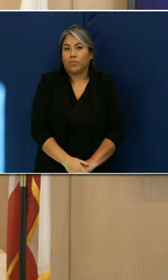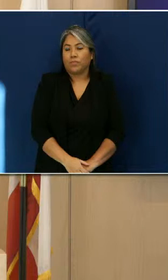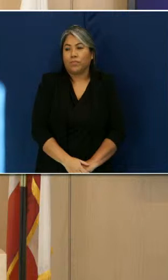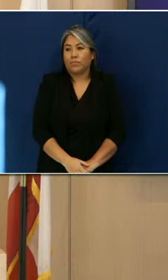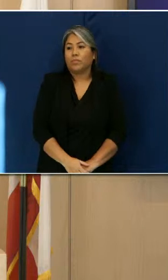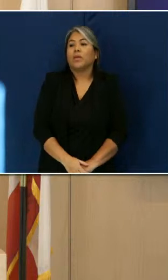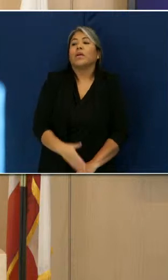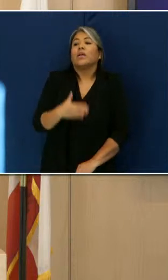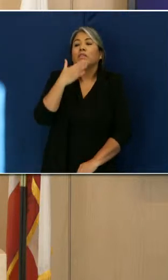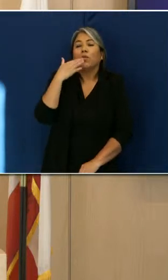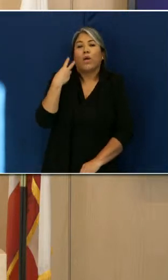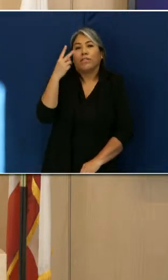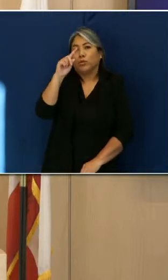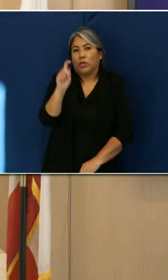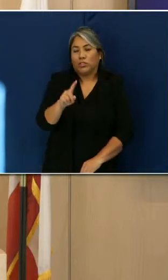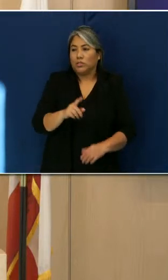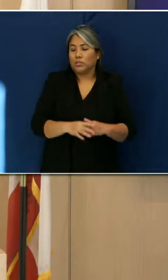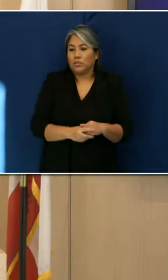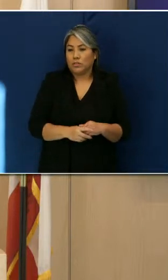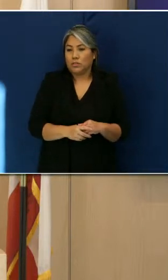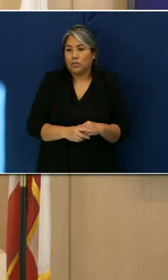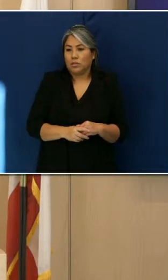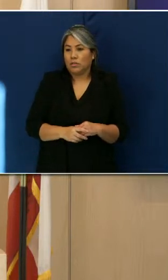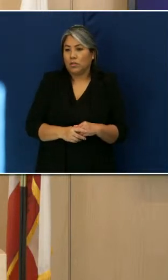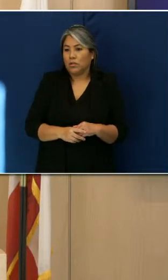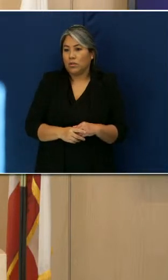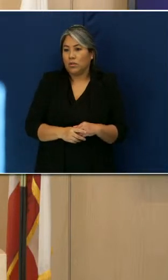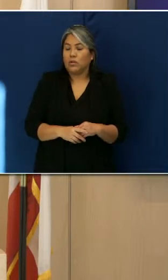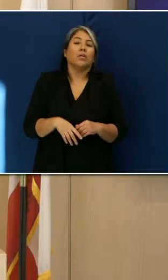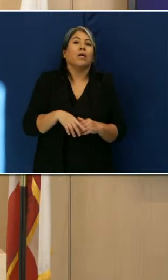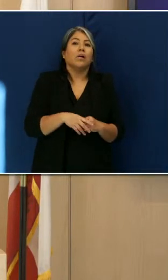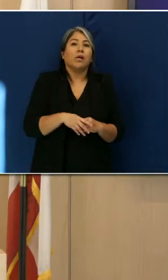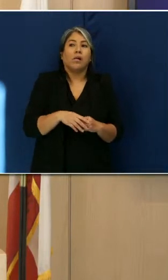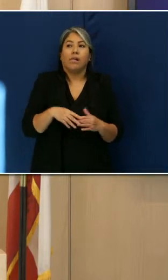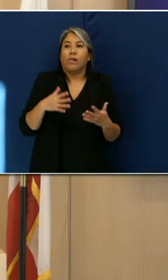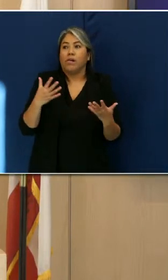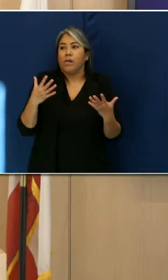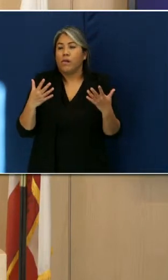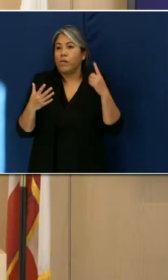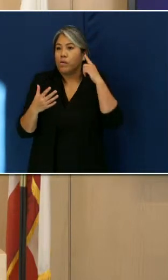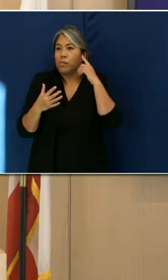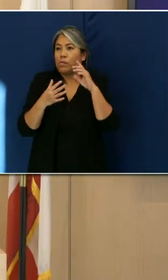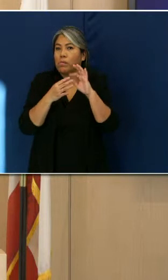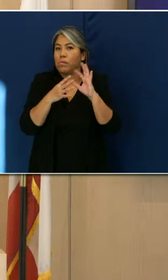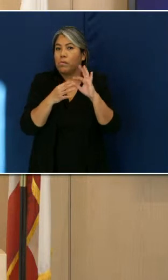Thank you. I have two questions. To the end of the year.